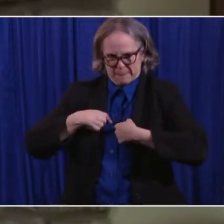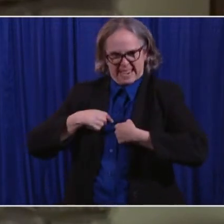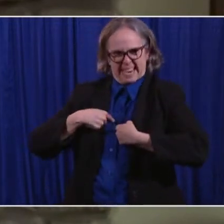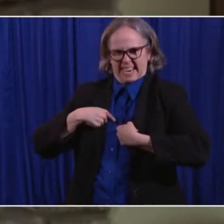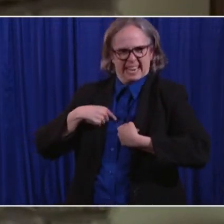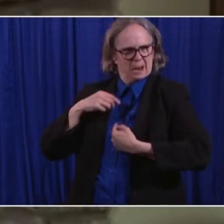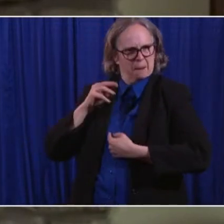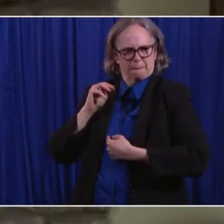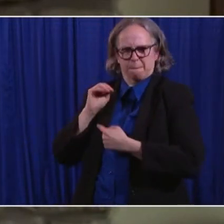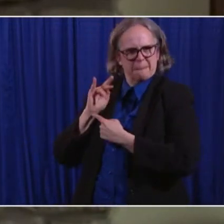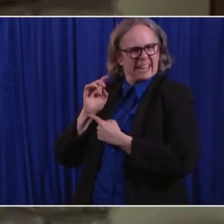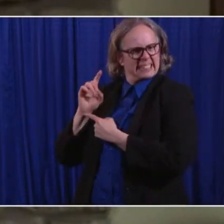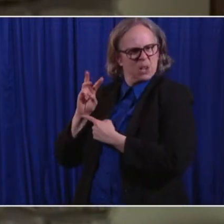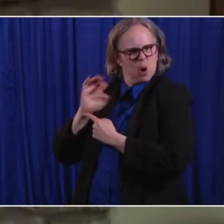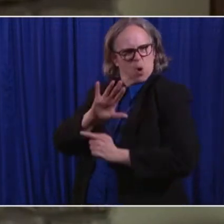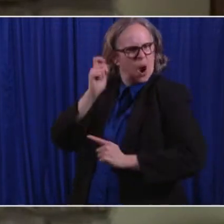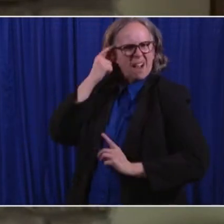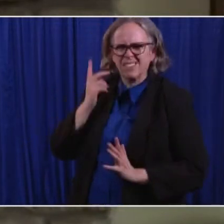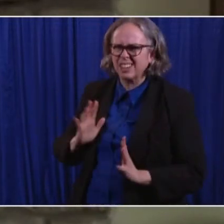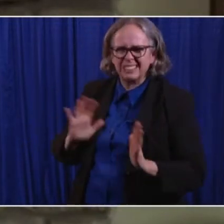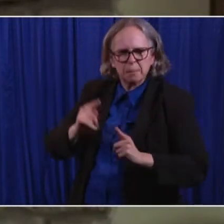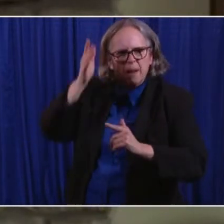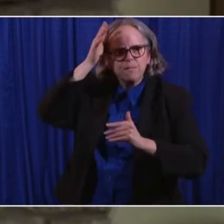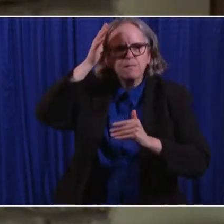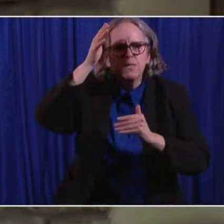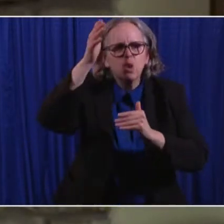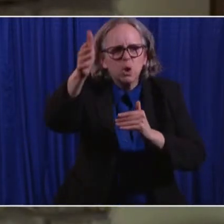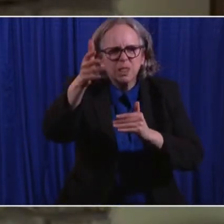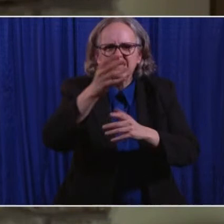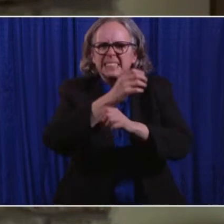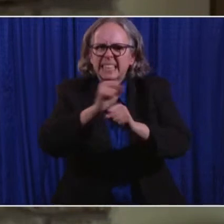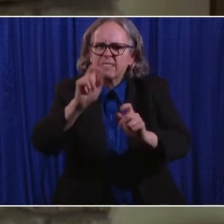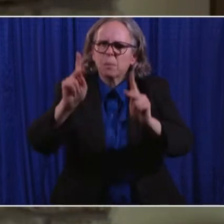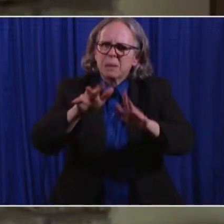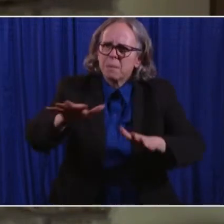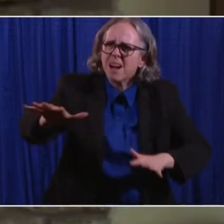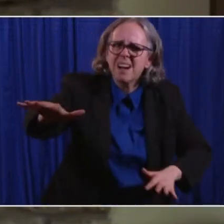lives. And it would be absolutely irresponsible